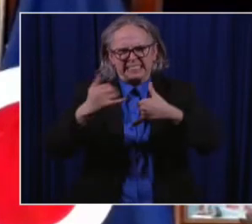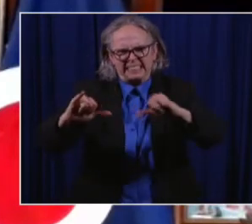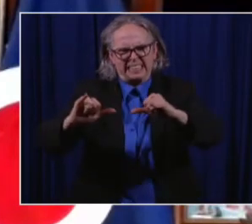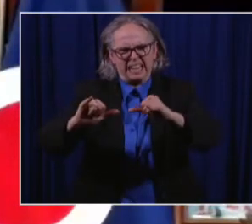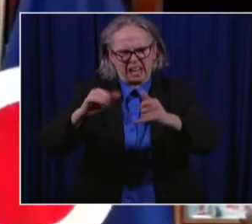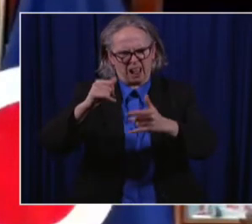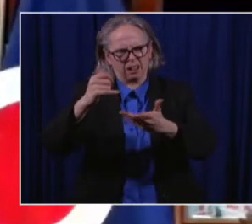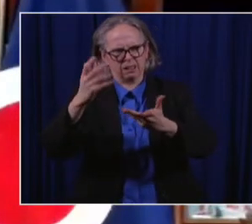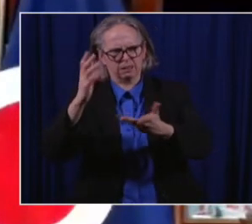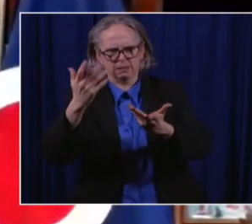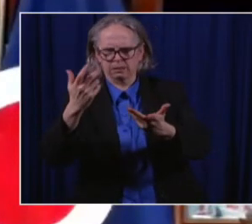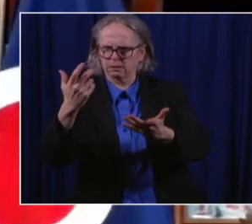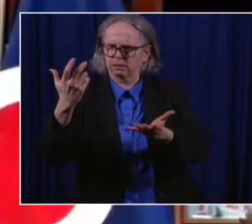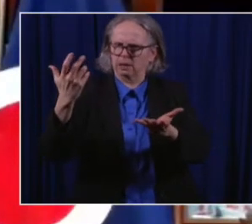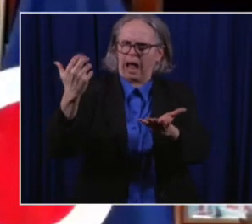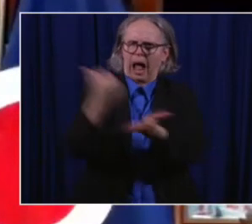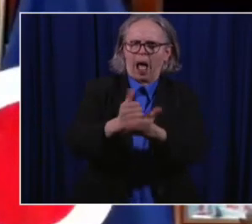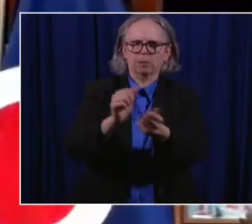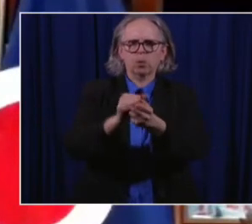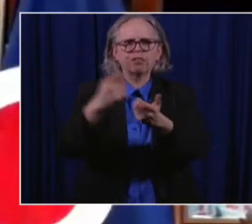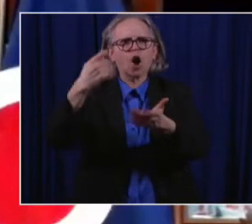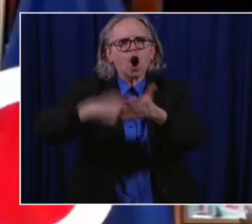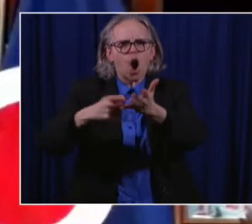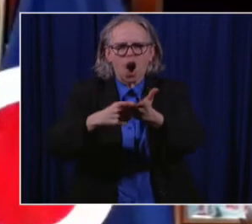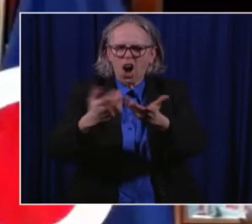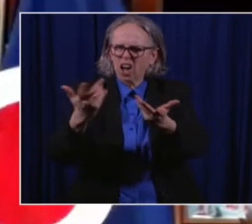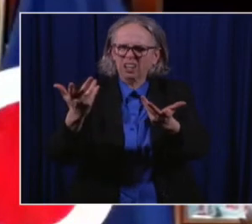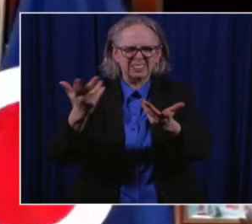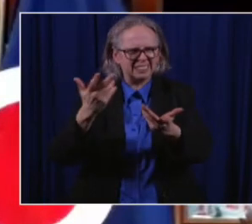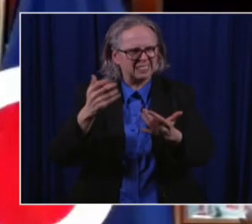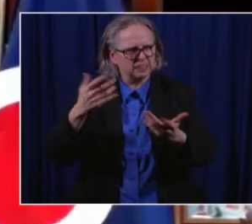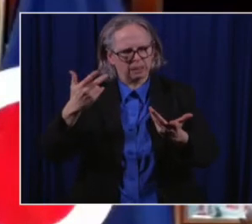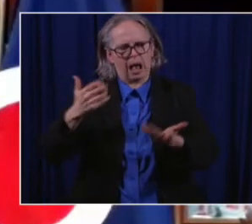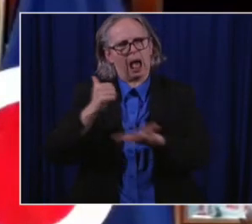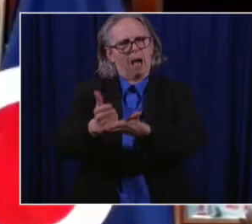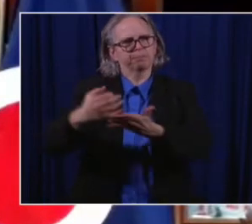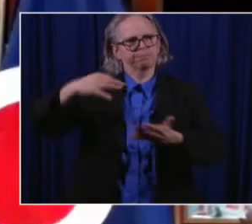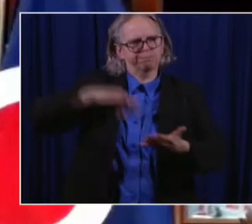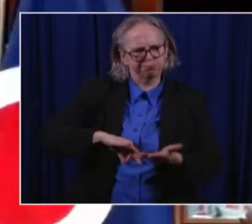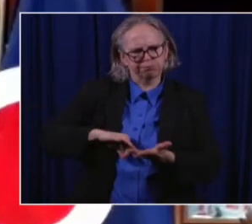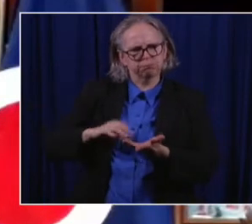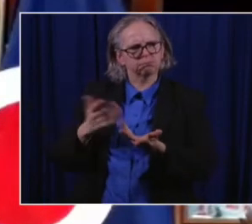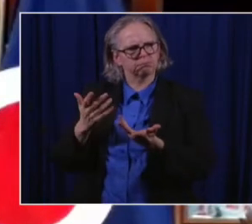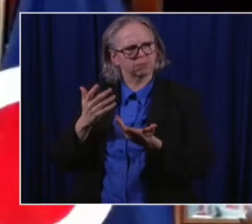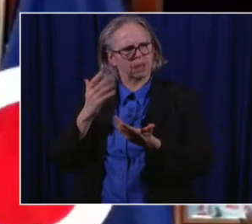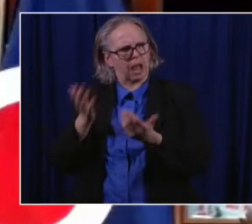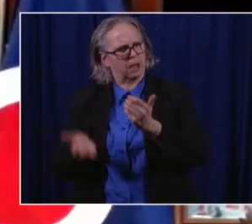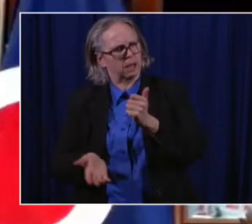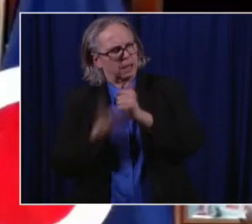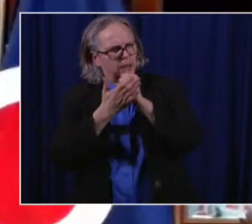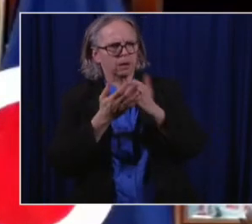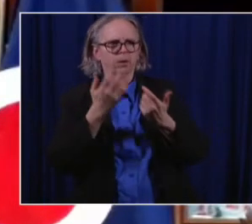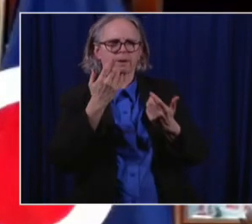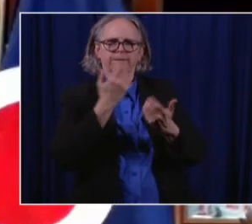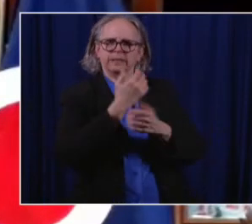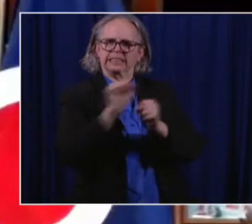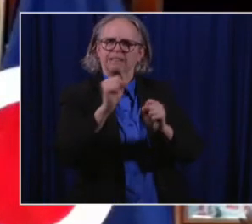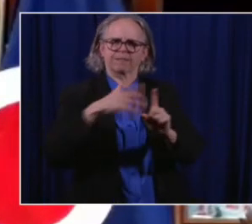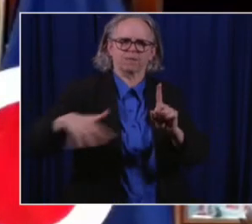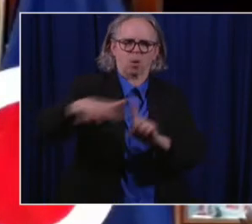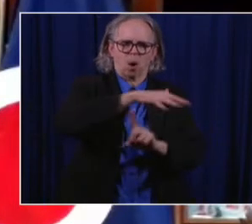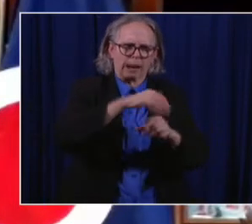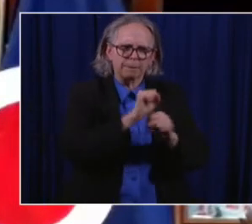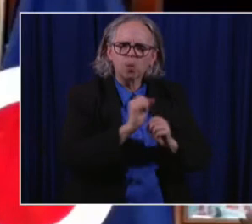PPP loans, provide a tax credit for investments to enhance safety for customers and employees, and expand